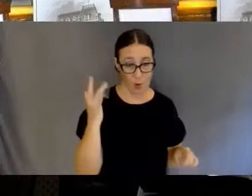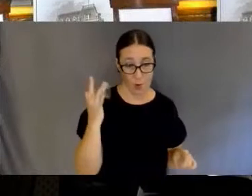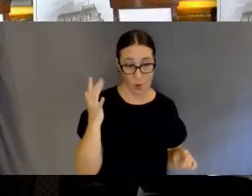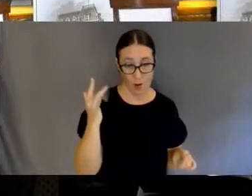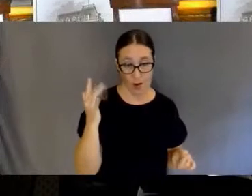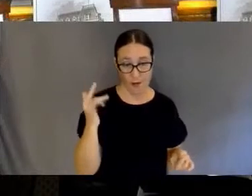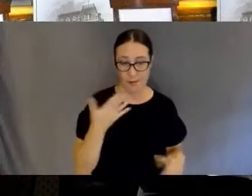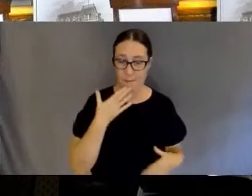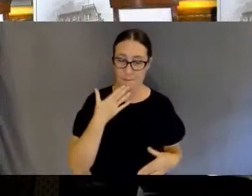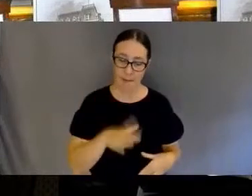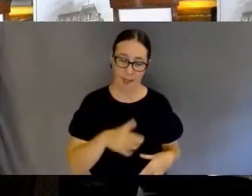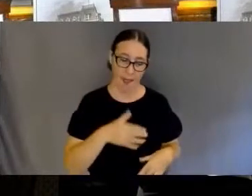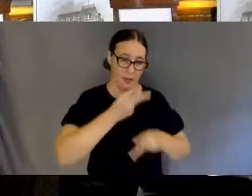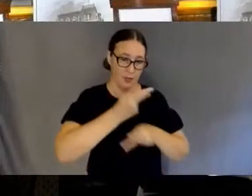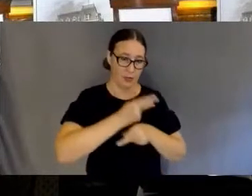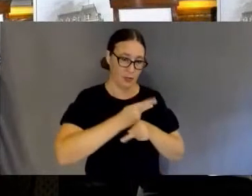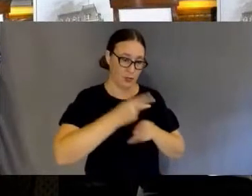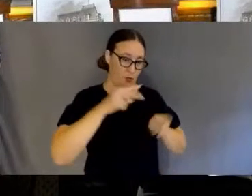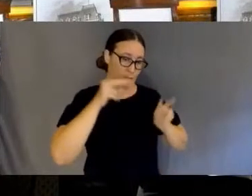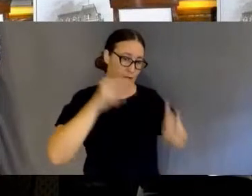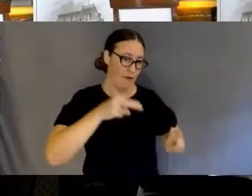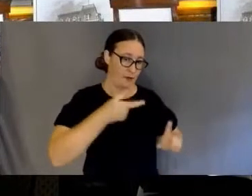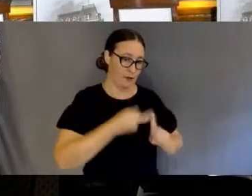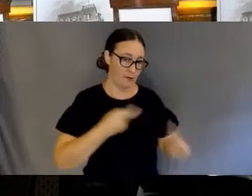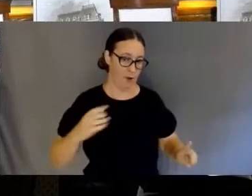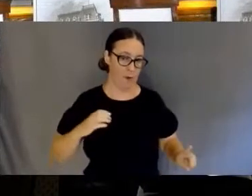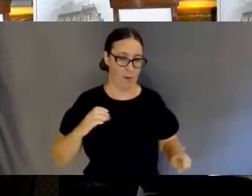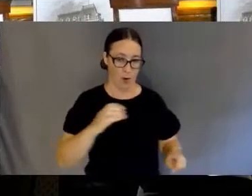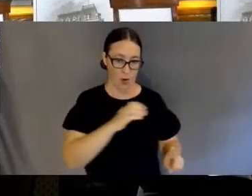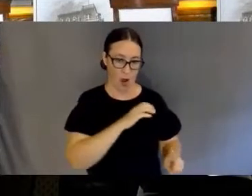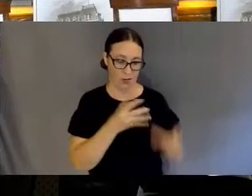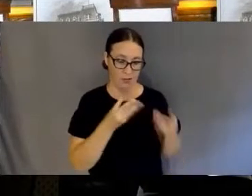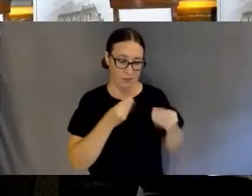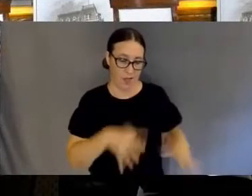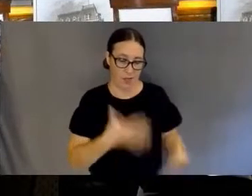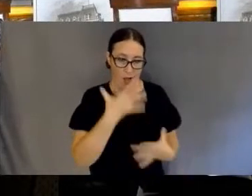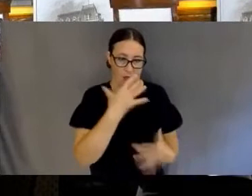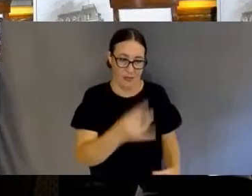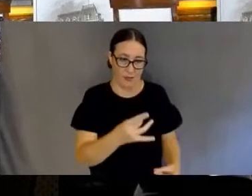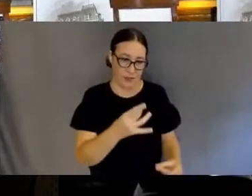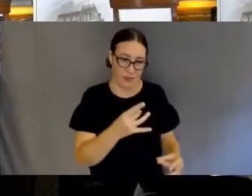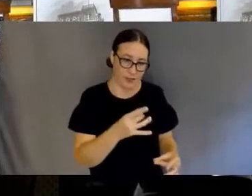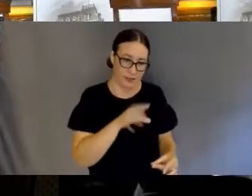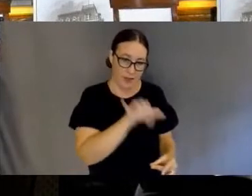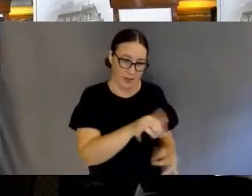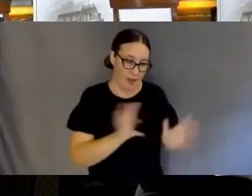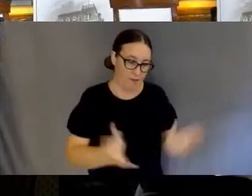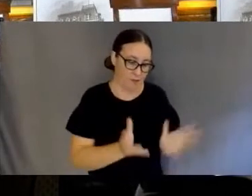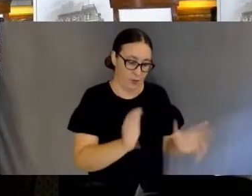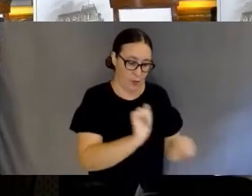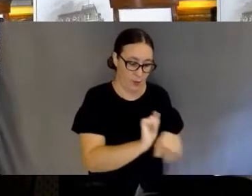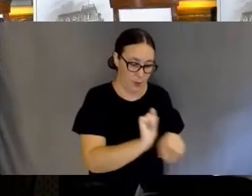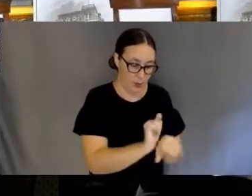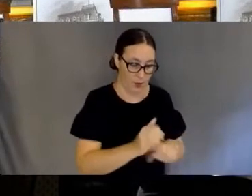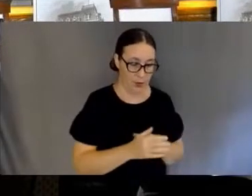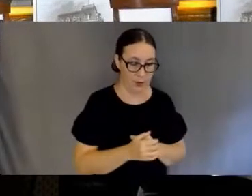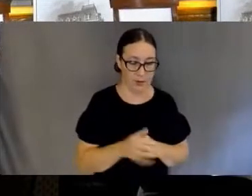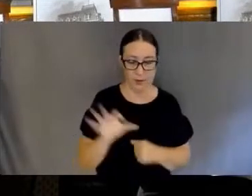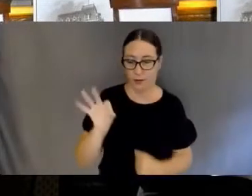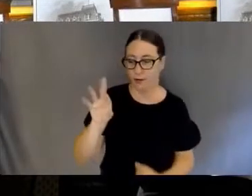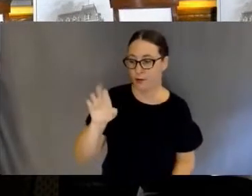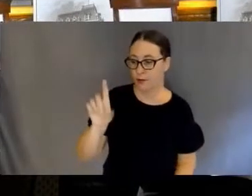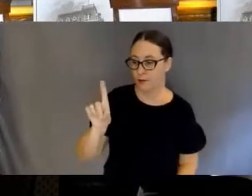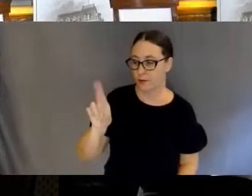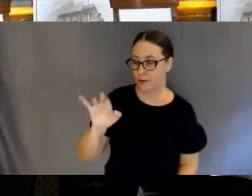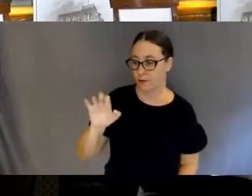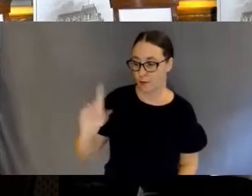poor oversight by a Congress that had waning interest in Reconstruction. Frederick